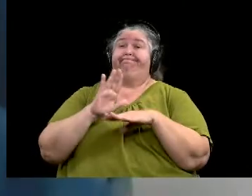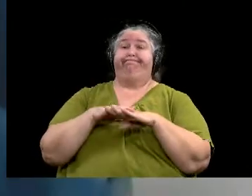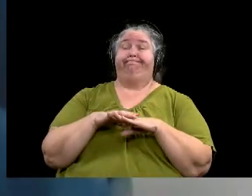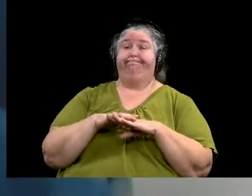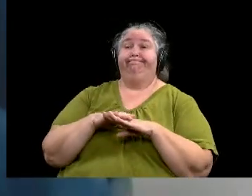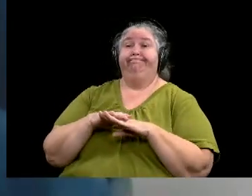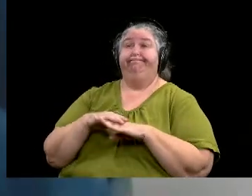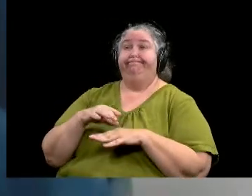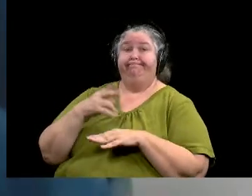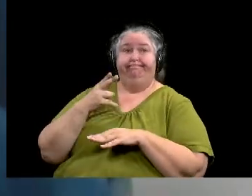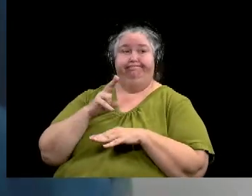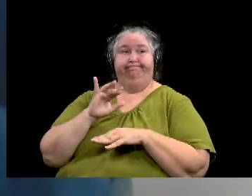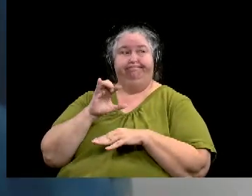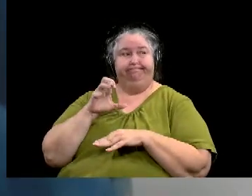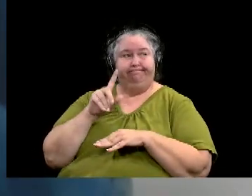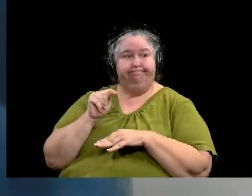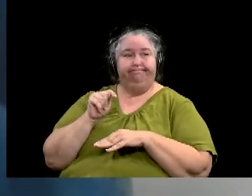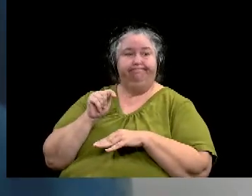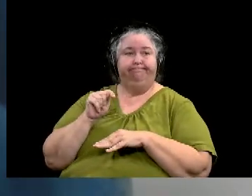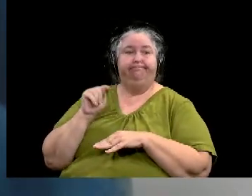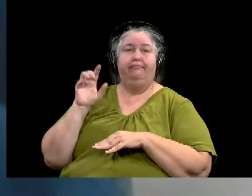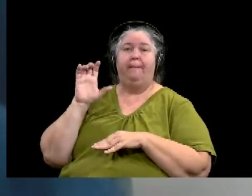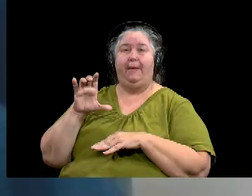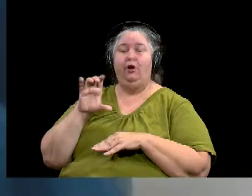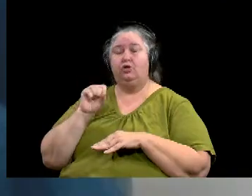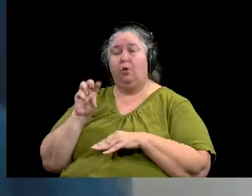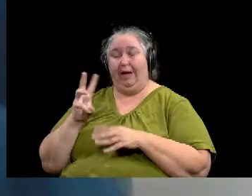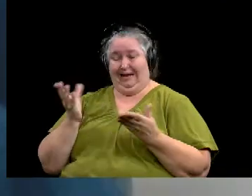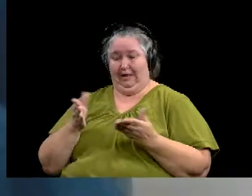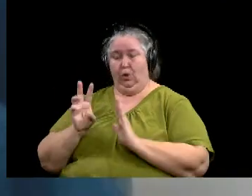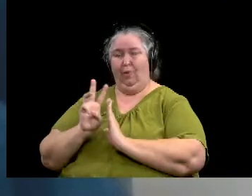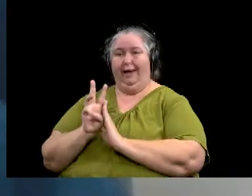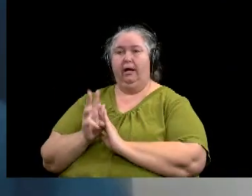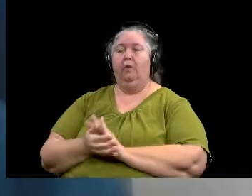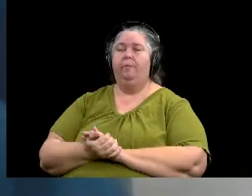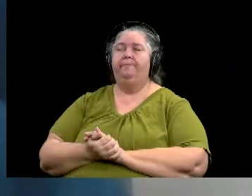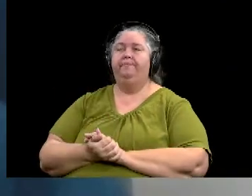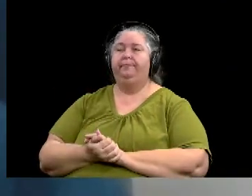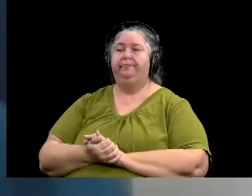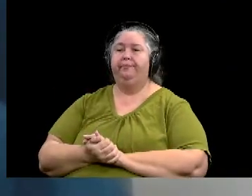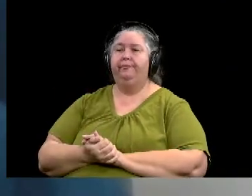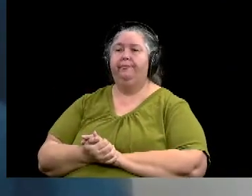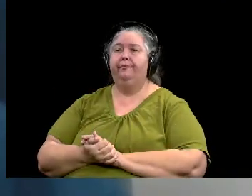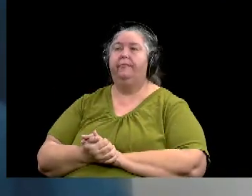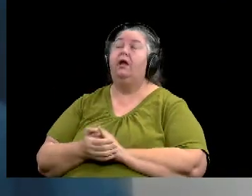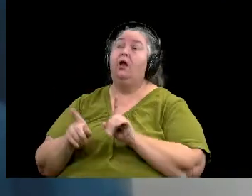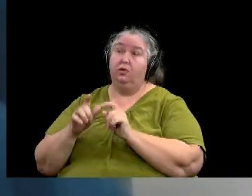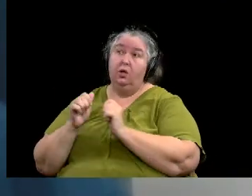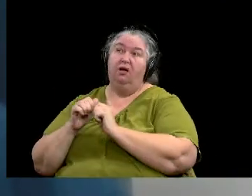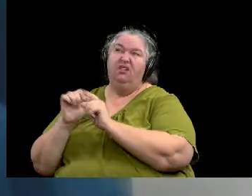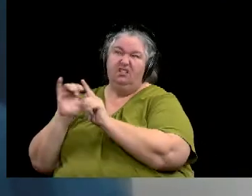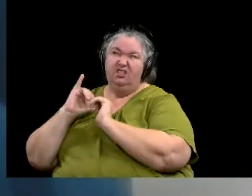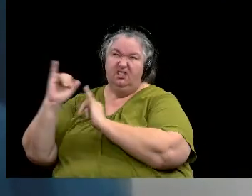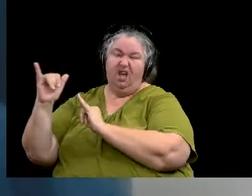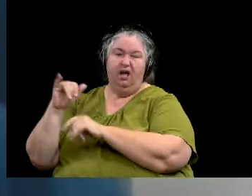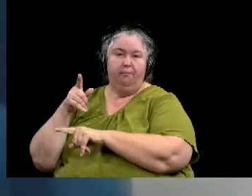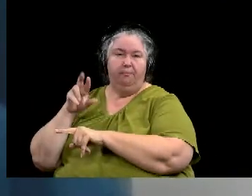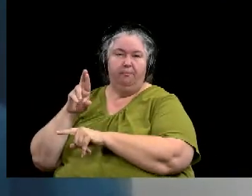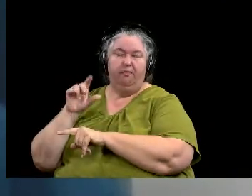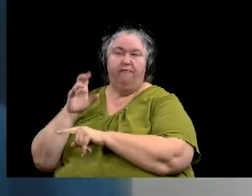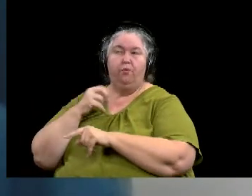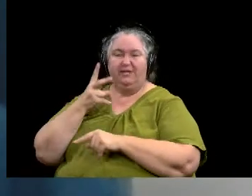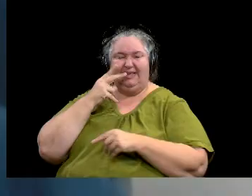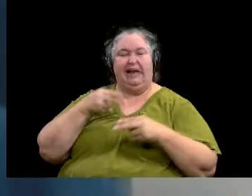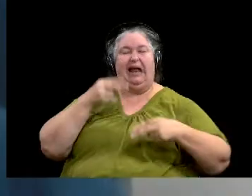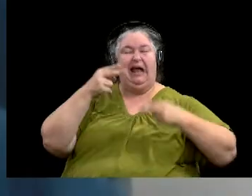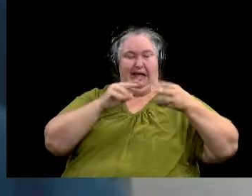here in Waco. So also, along with Ascension Providence, we are seeing high numbers. We're seeing a lot of regular traffic, regular types of